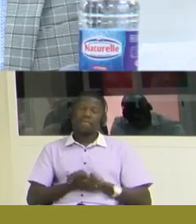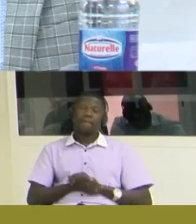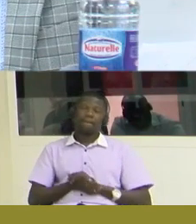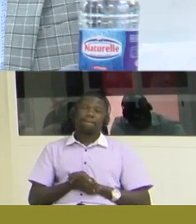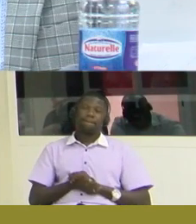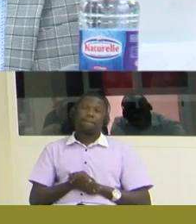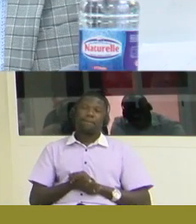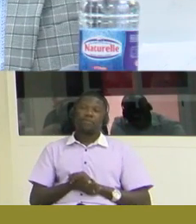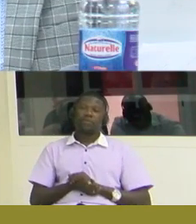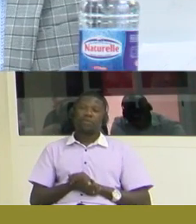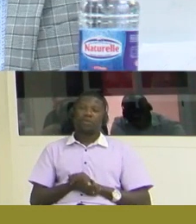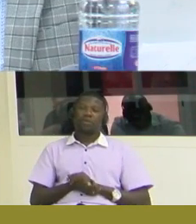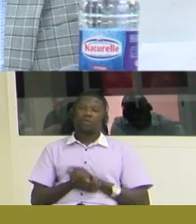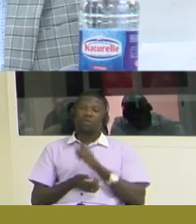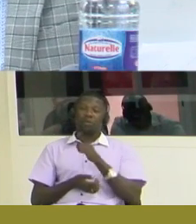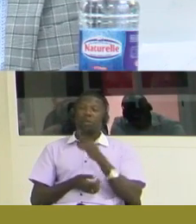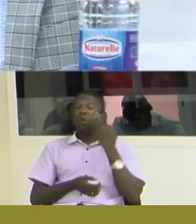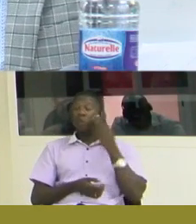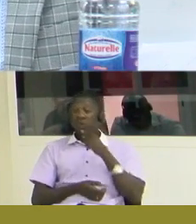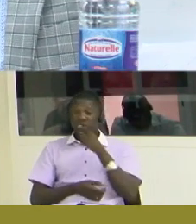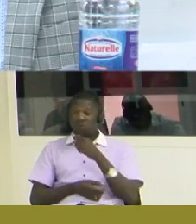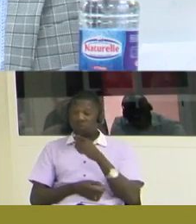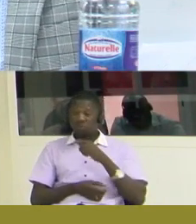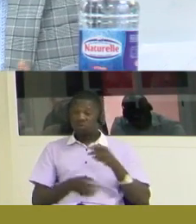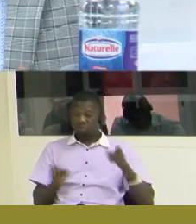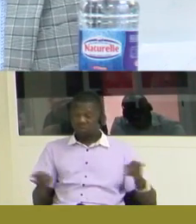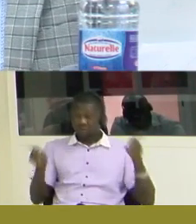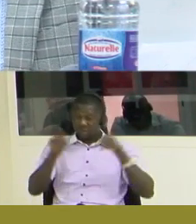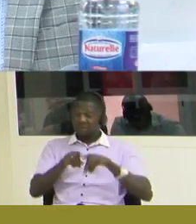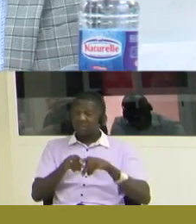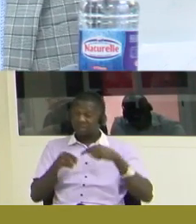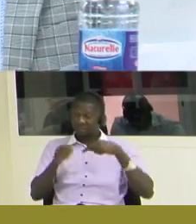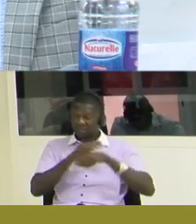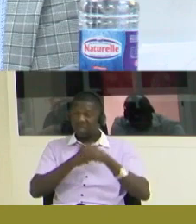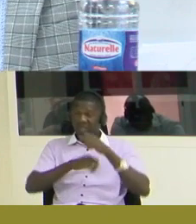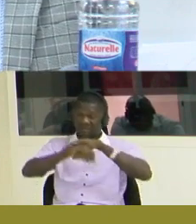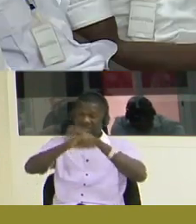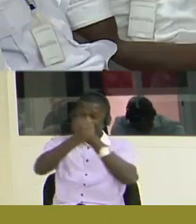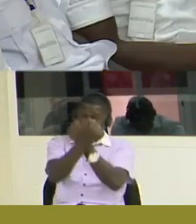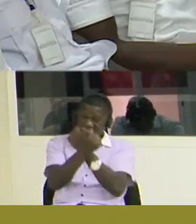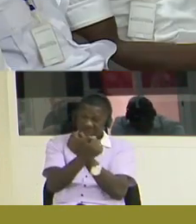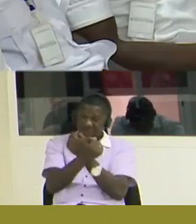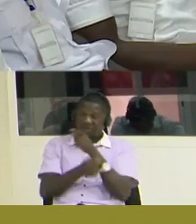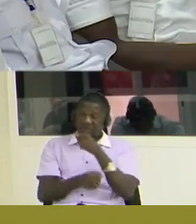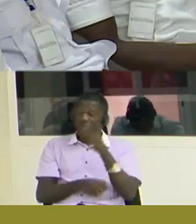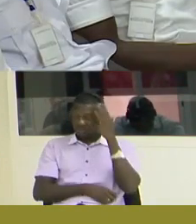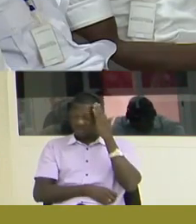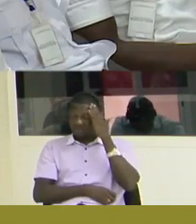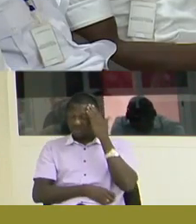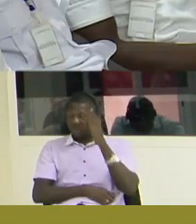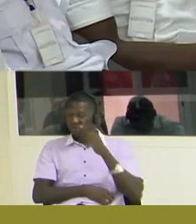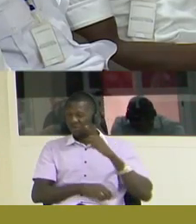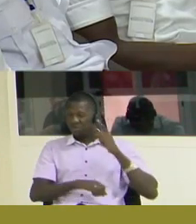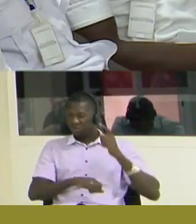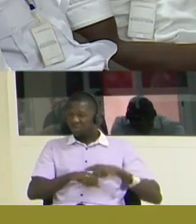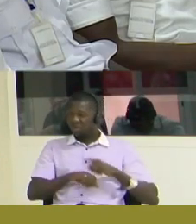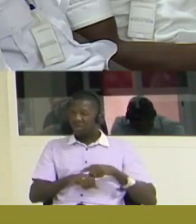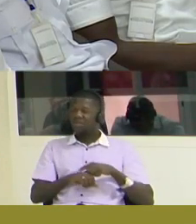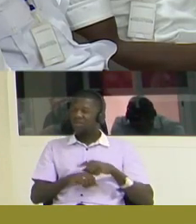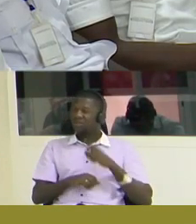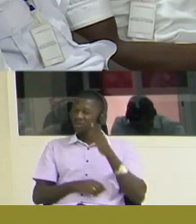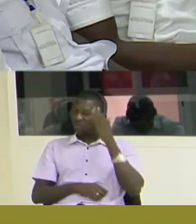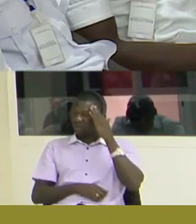participated in his arrest yes you expected you foresaw that he would be